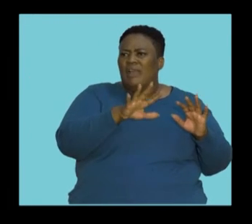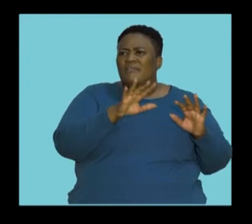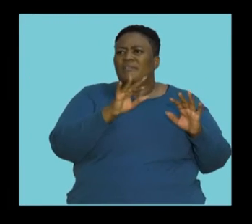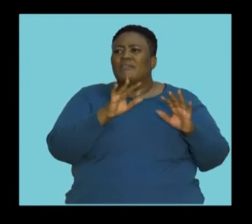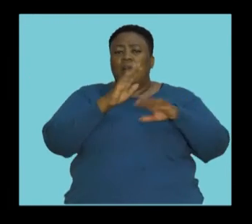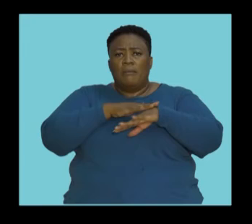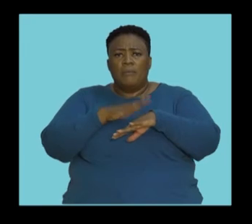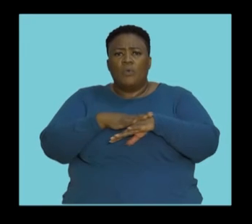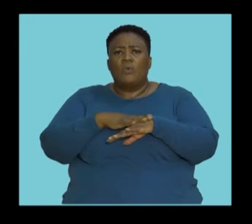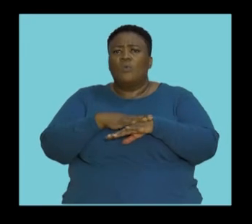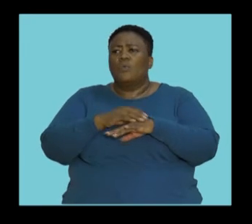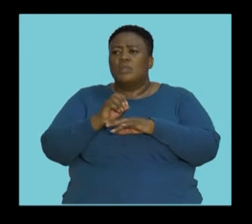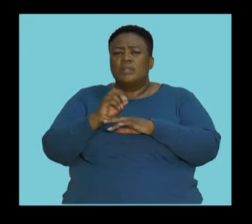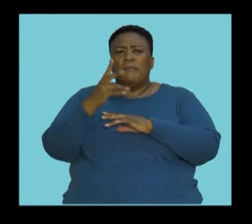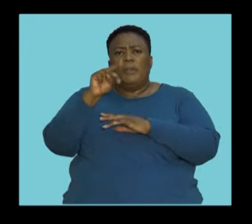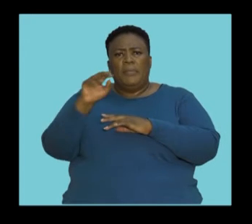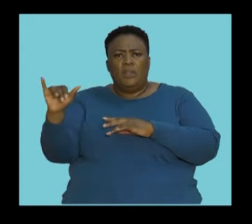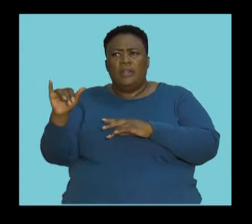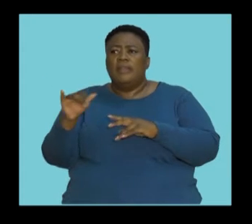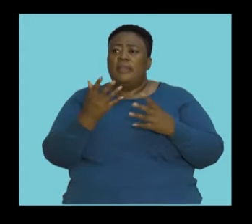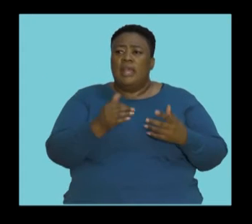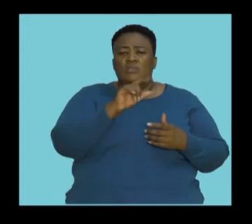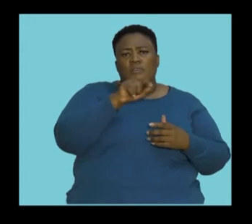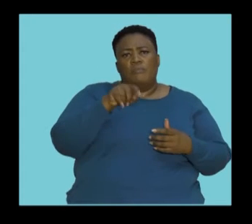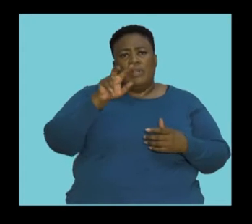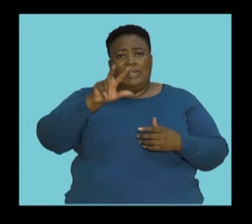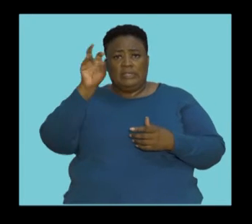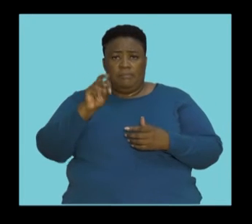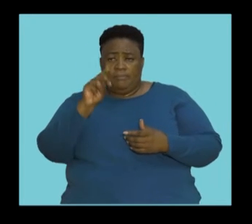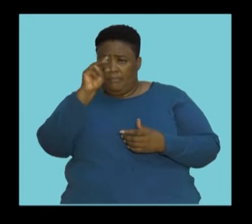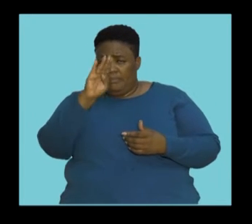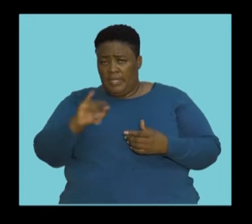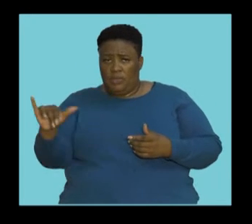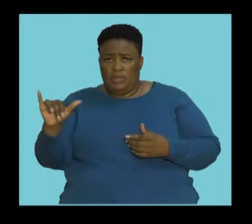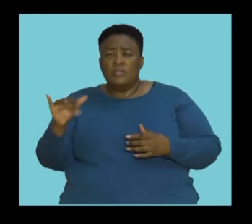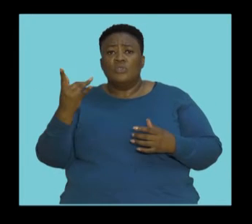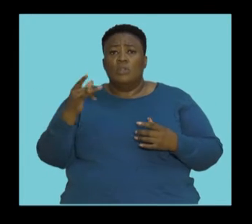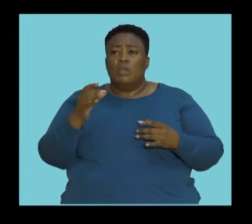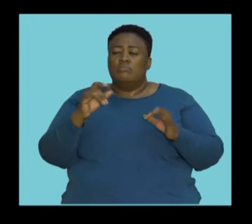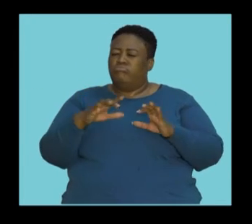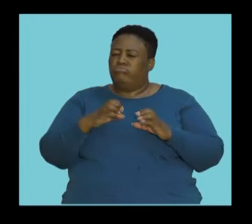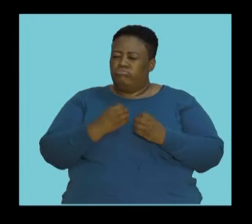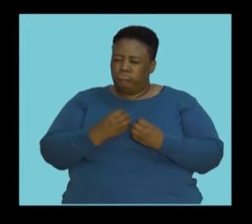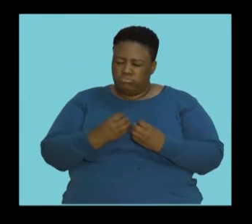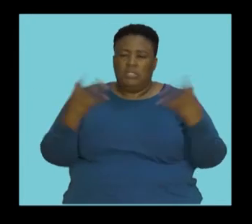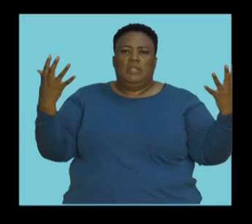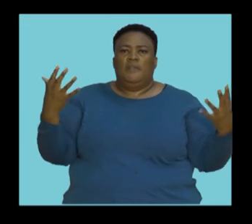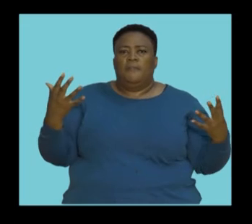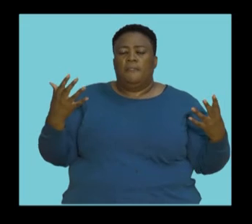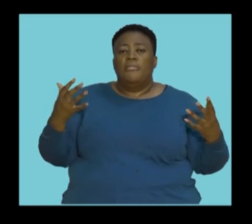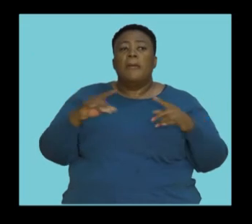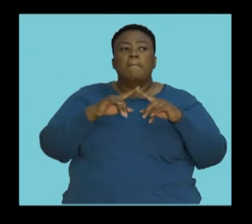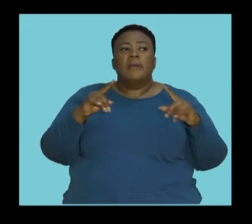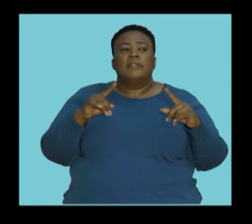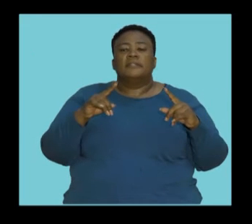billion, and it's currently around 7.8 billion. So that has been an exponential growth. However, we have